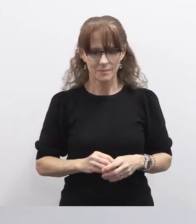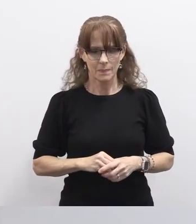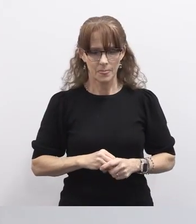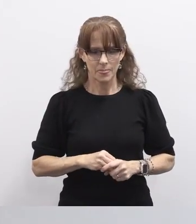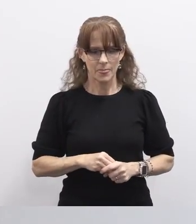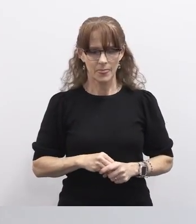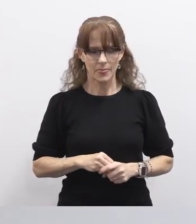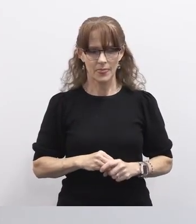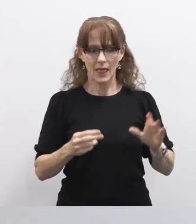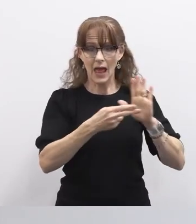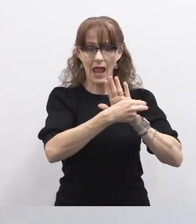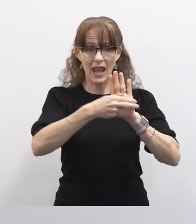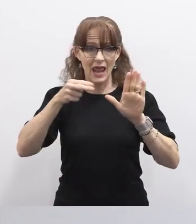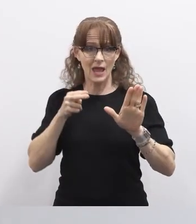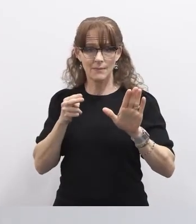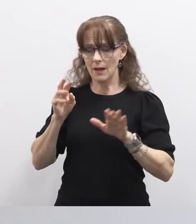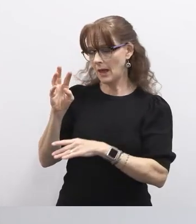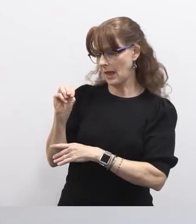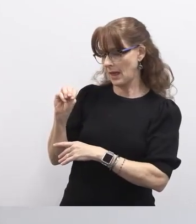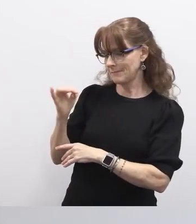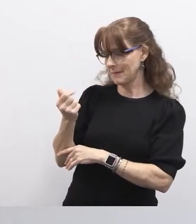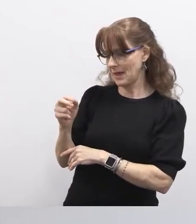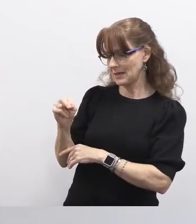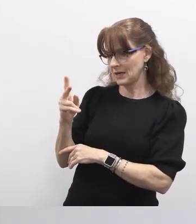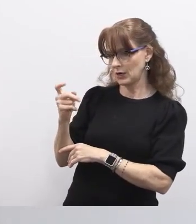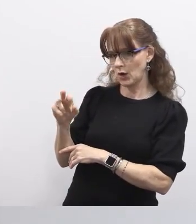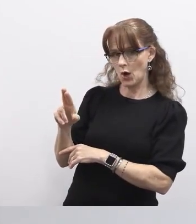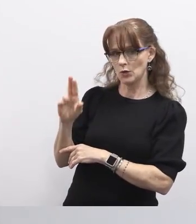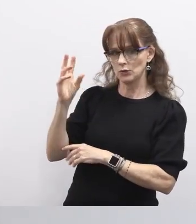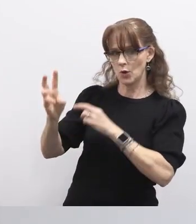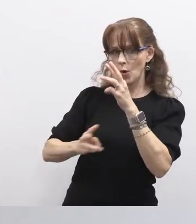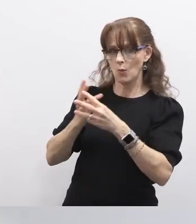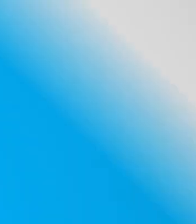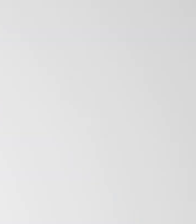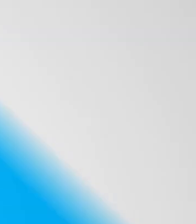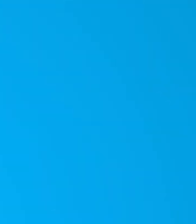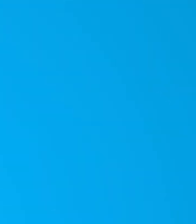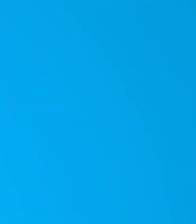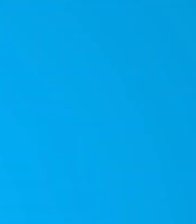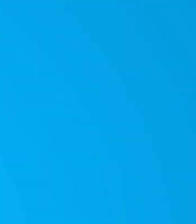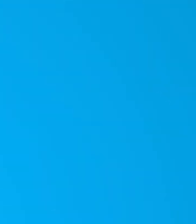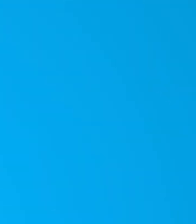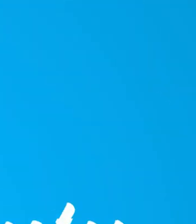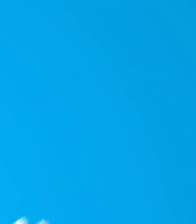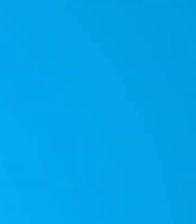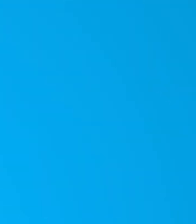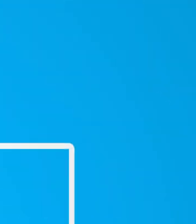a label named Megan Kerr's world-famous marmalade and jam. Not at all.